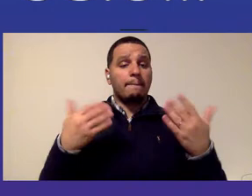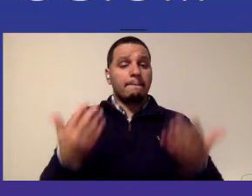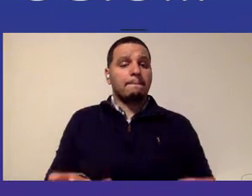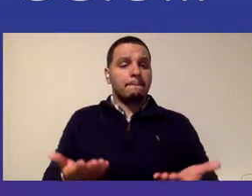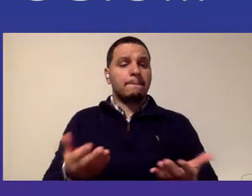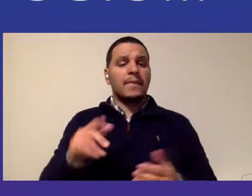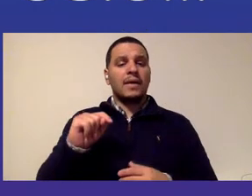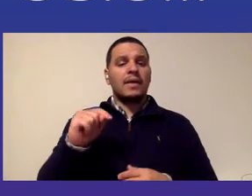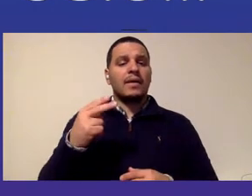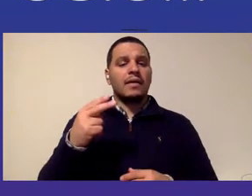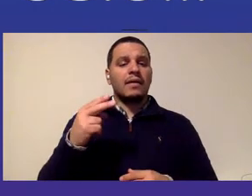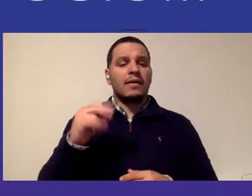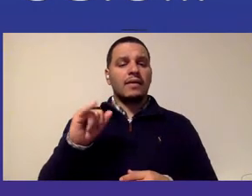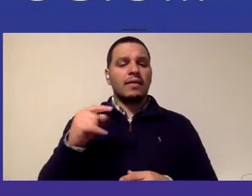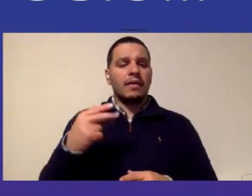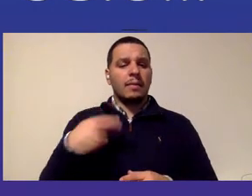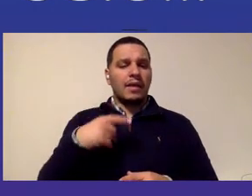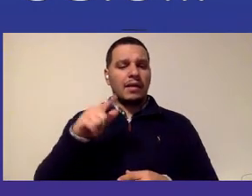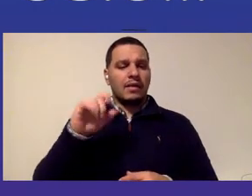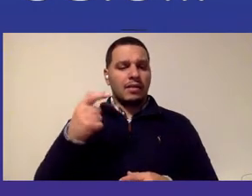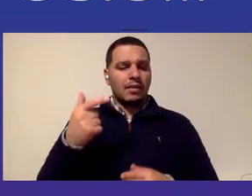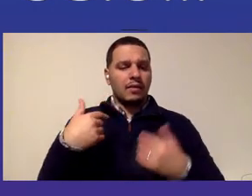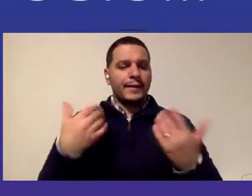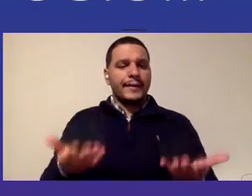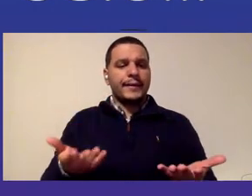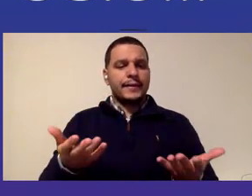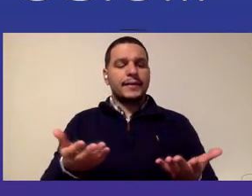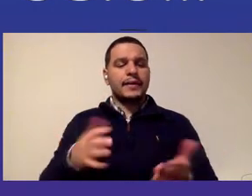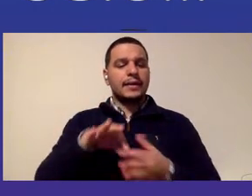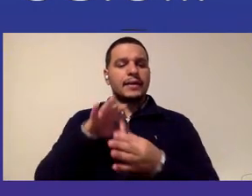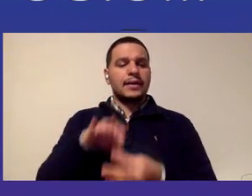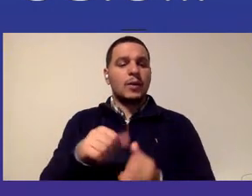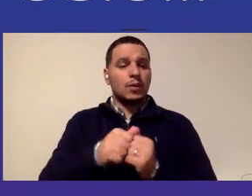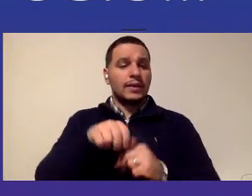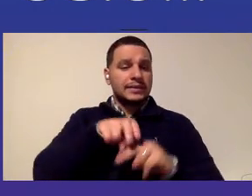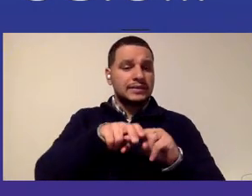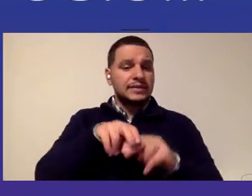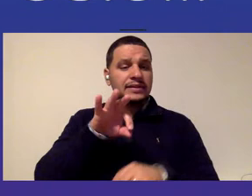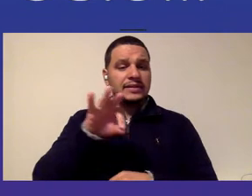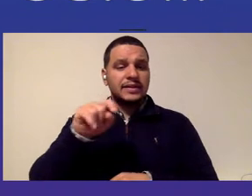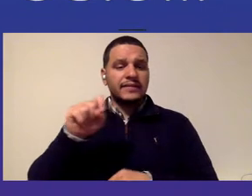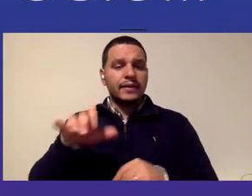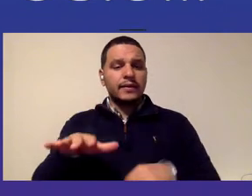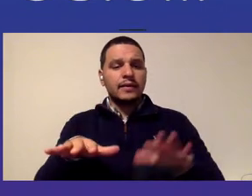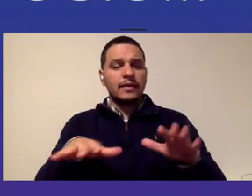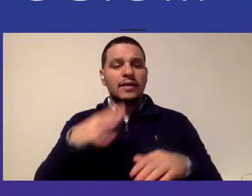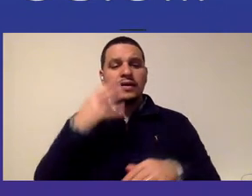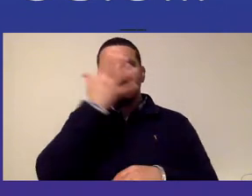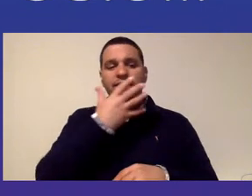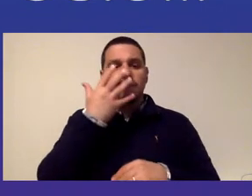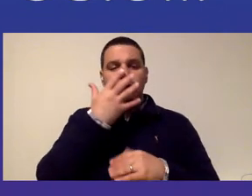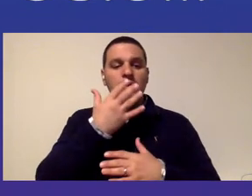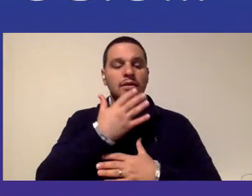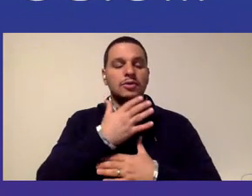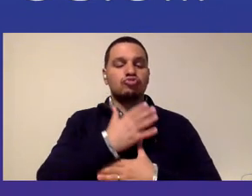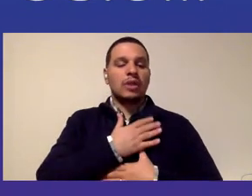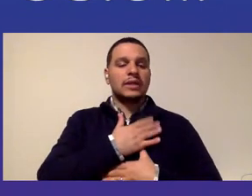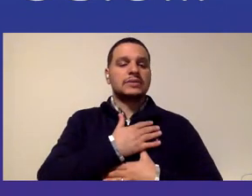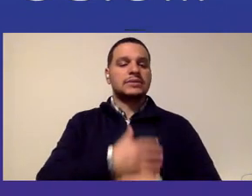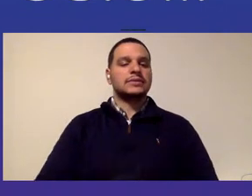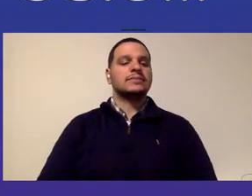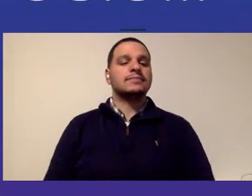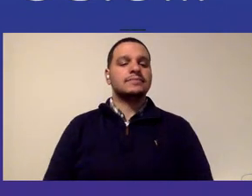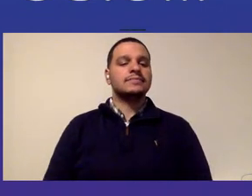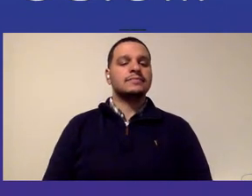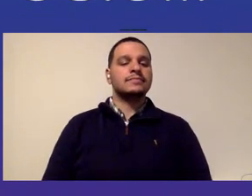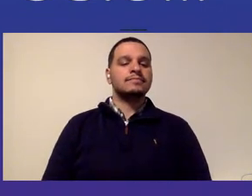thighs. Reconnect through your feet and through your seat. And let your face relax. And so for